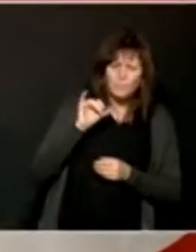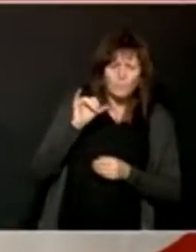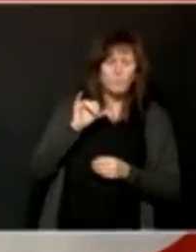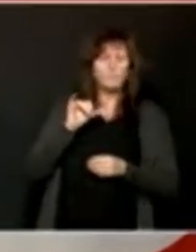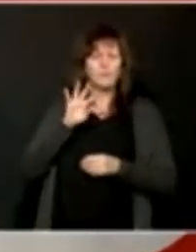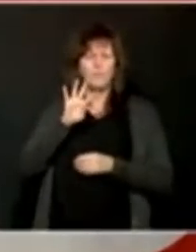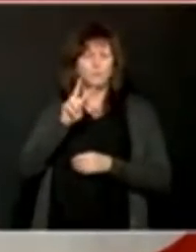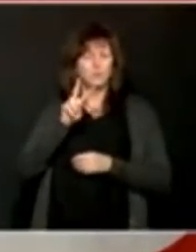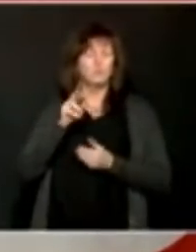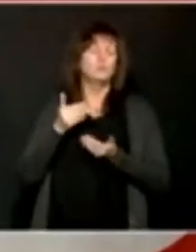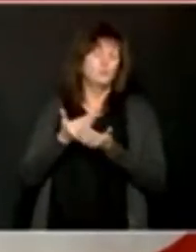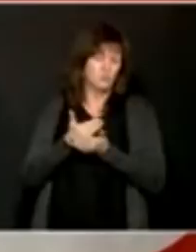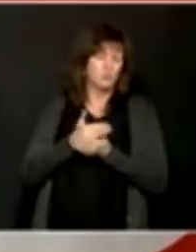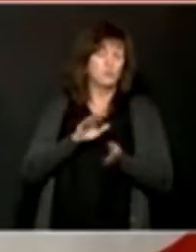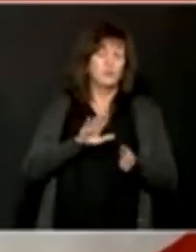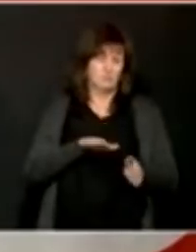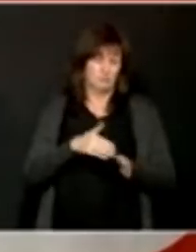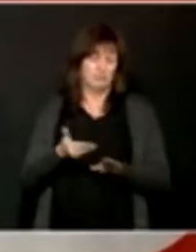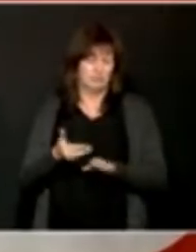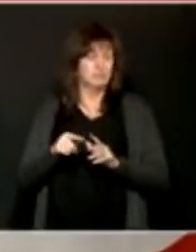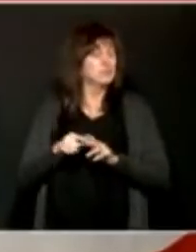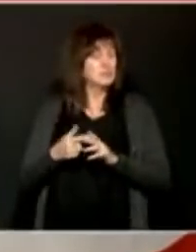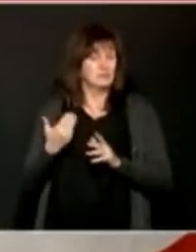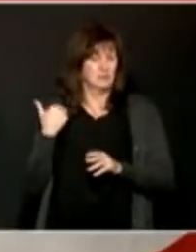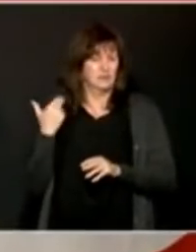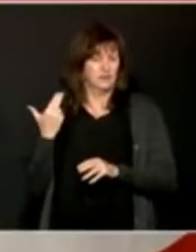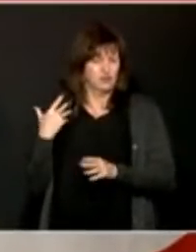Thursday, which includes 3 more today.